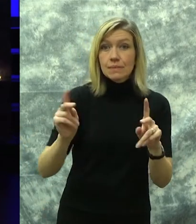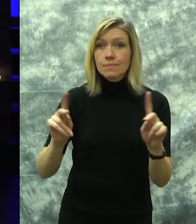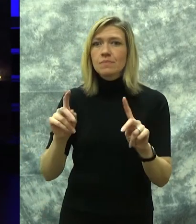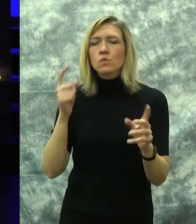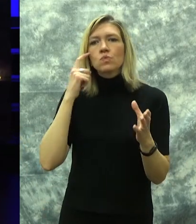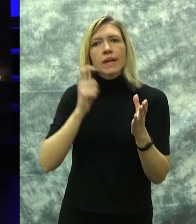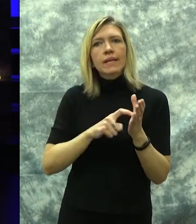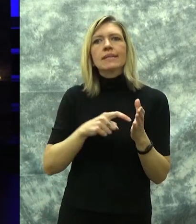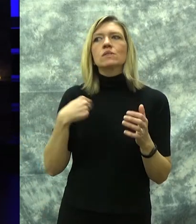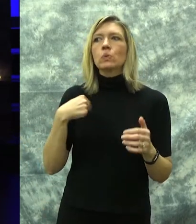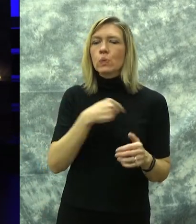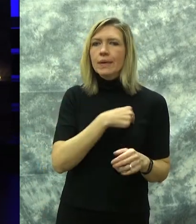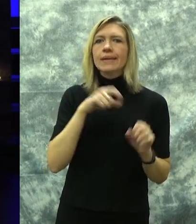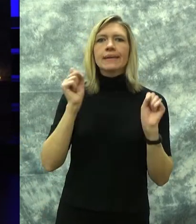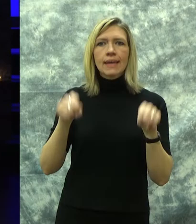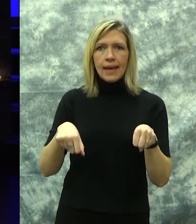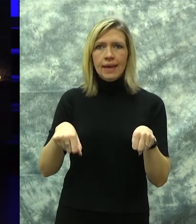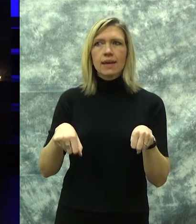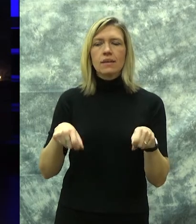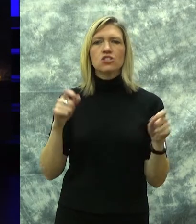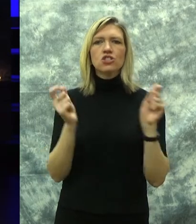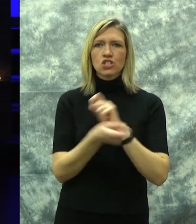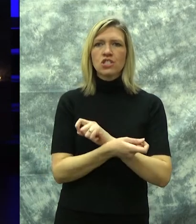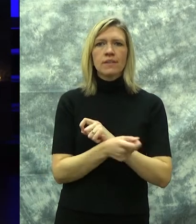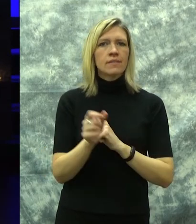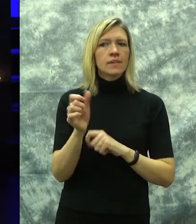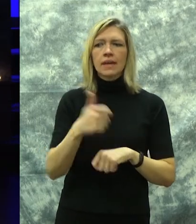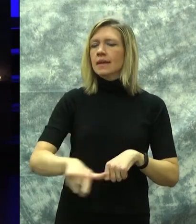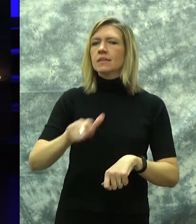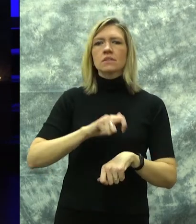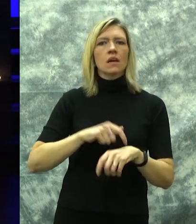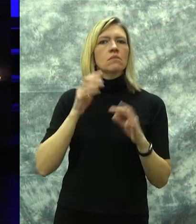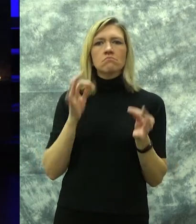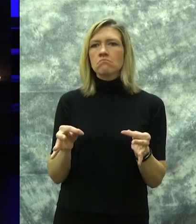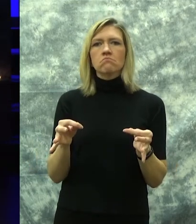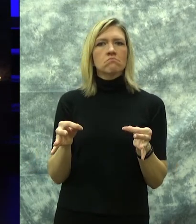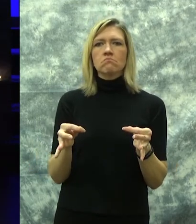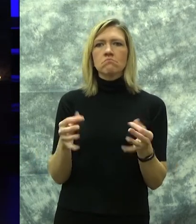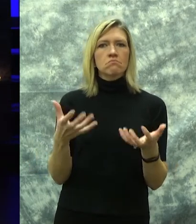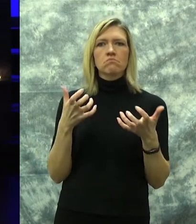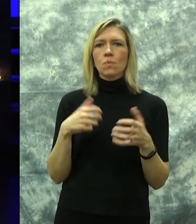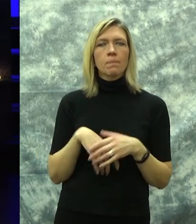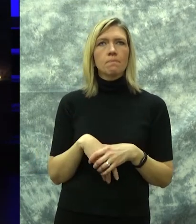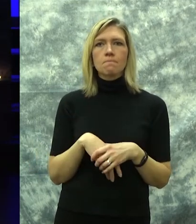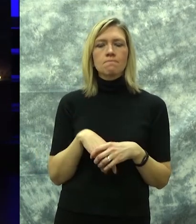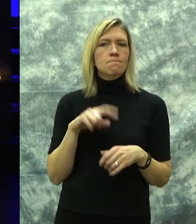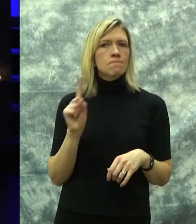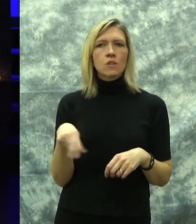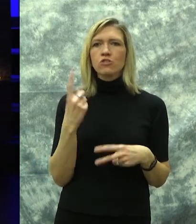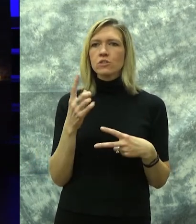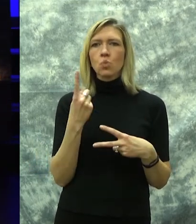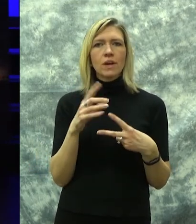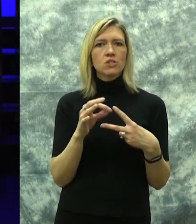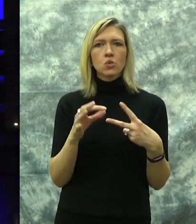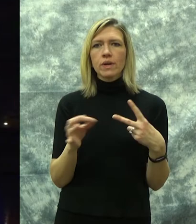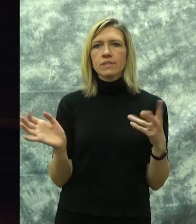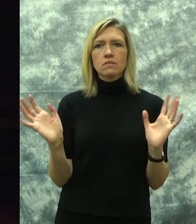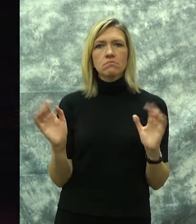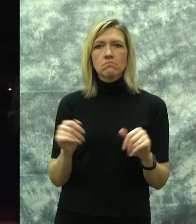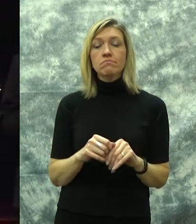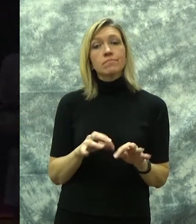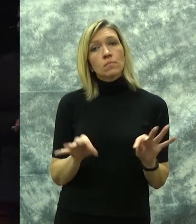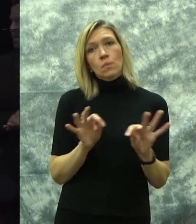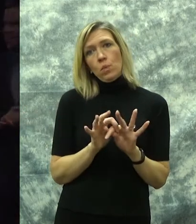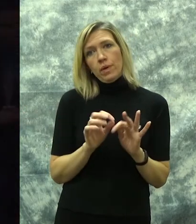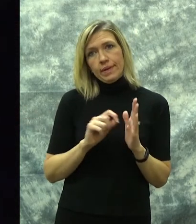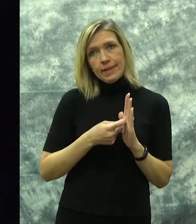take steps to shift that at any time we choose to, and that is just a choice away. That's an important key for me. Yeah,